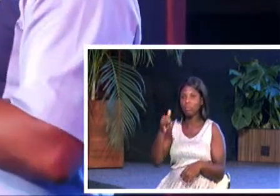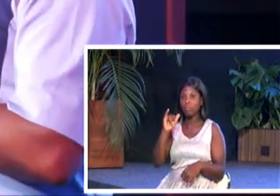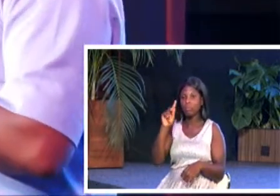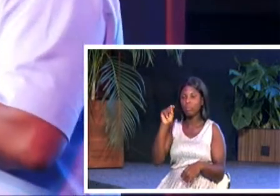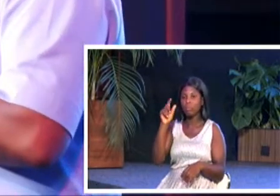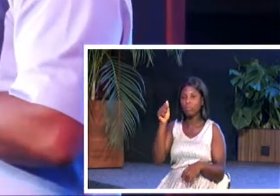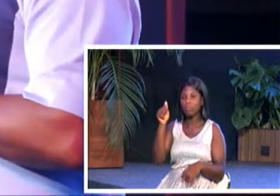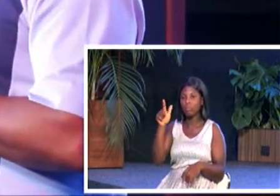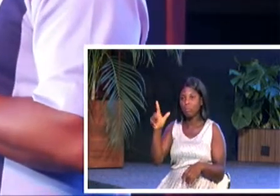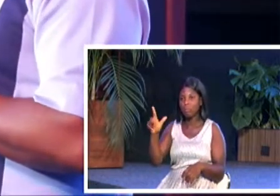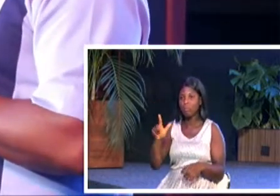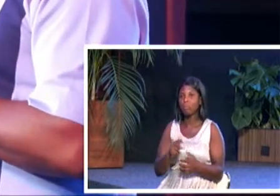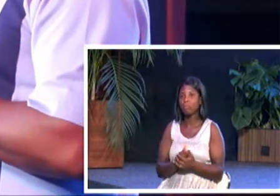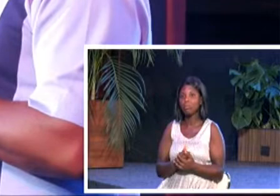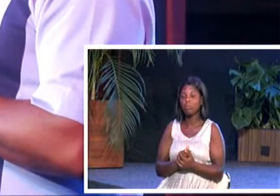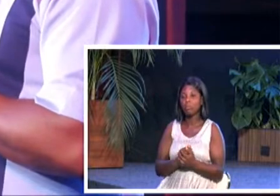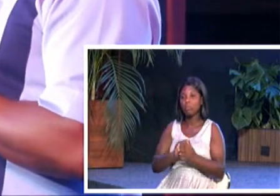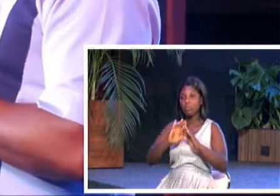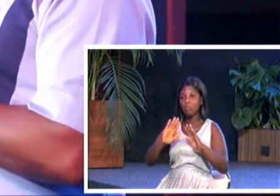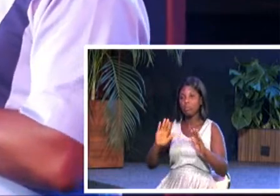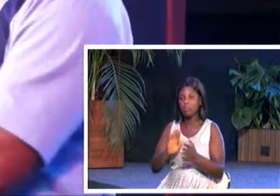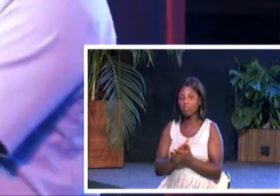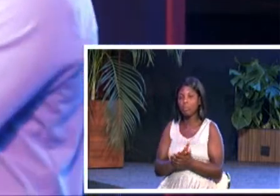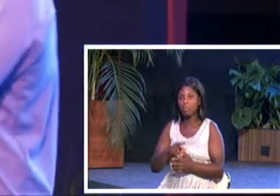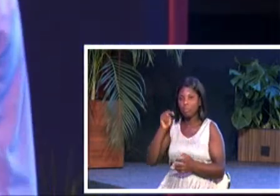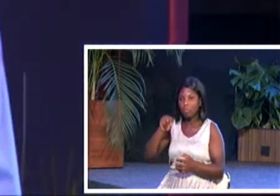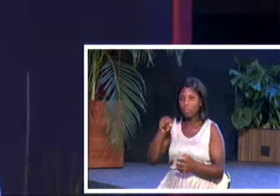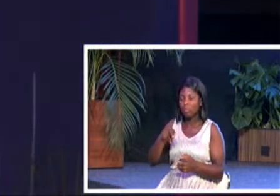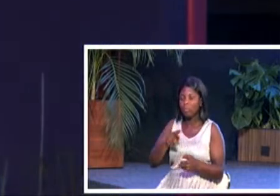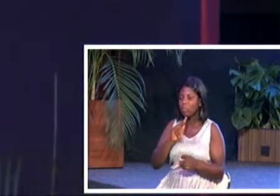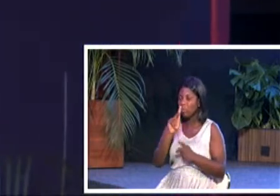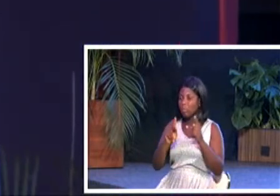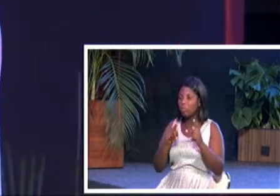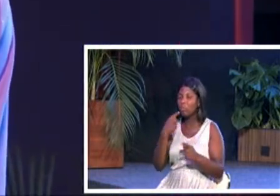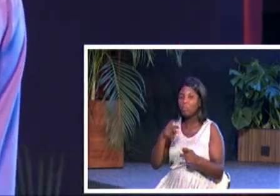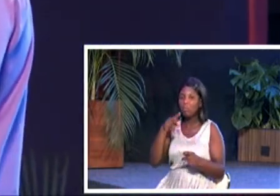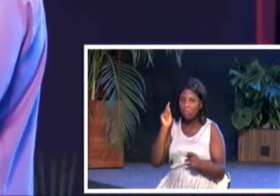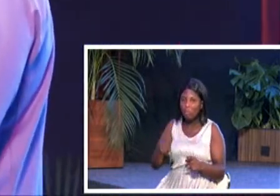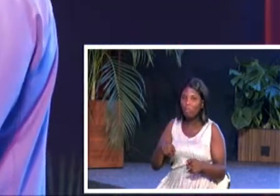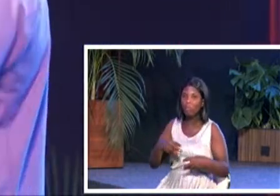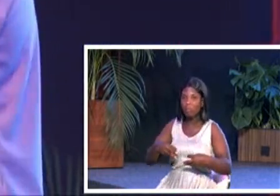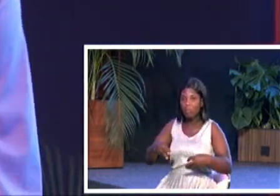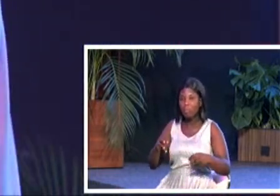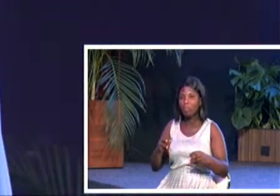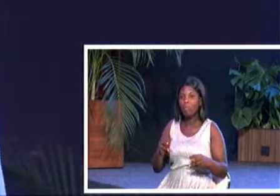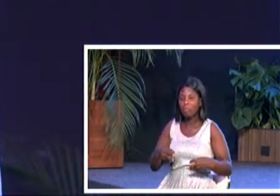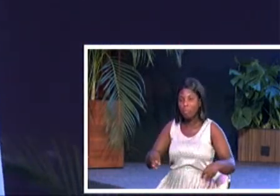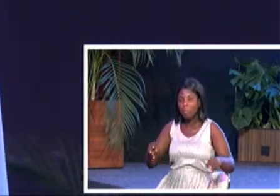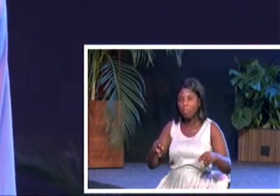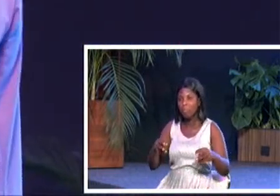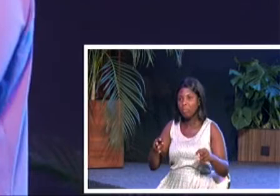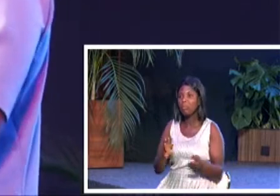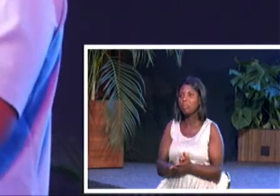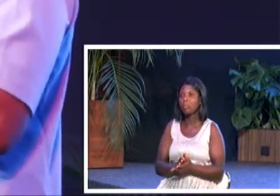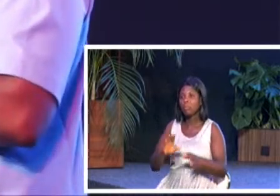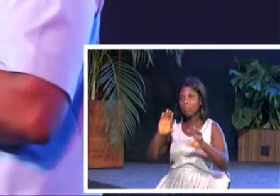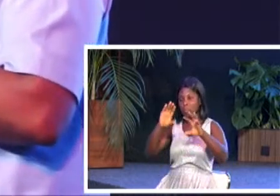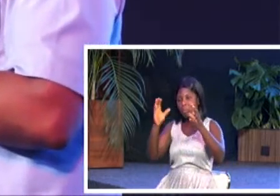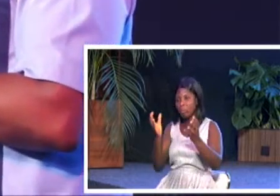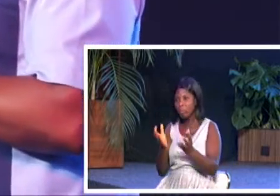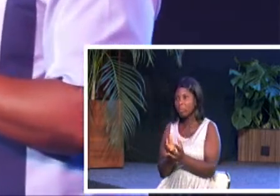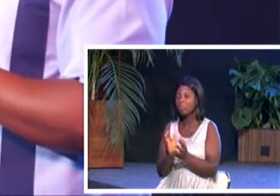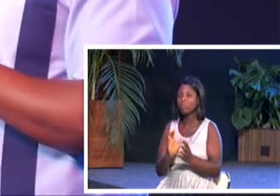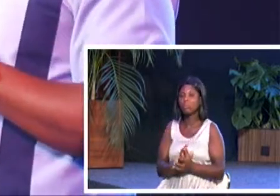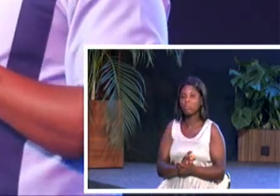the social media space, they need people who can manage communities. So they can have somebody who manages just Facebook. So a telecom